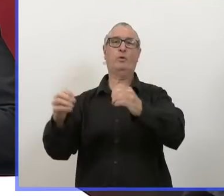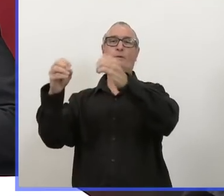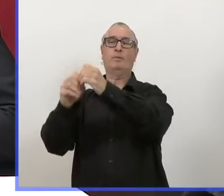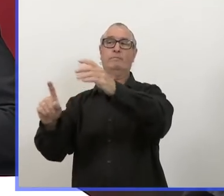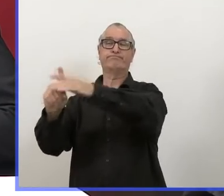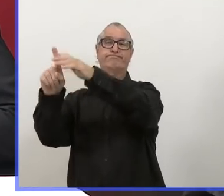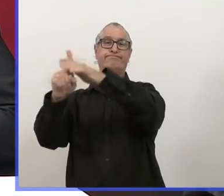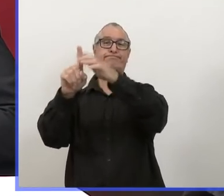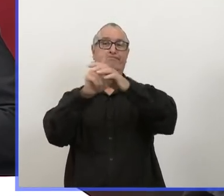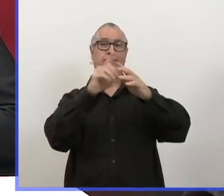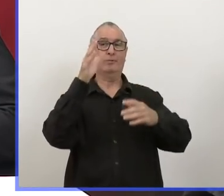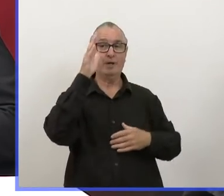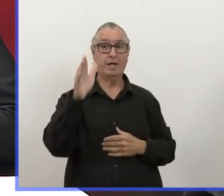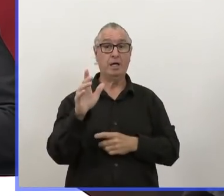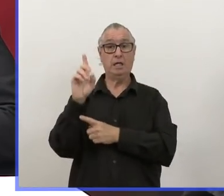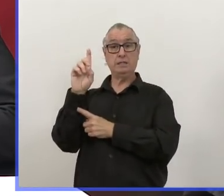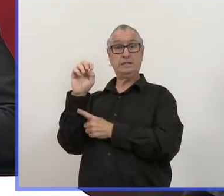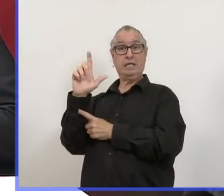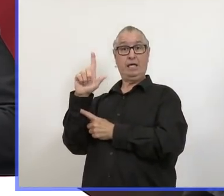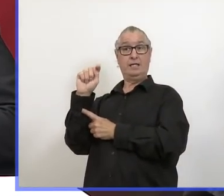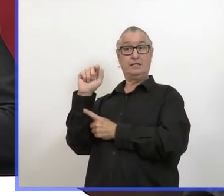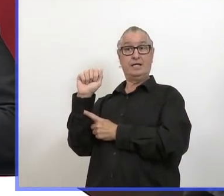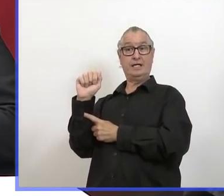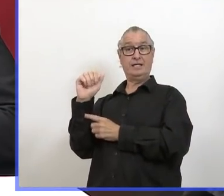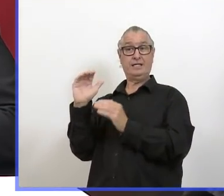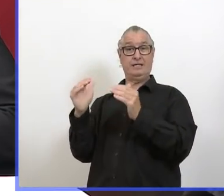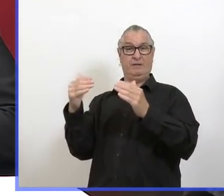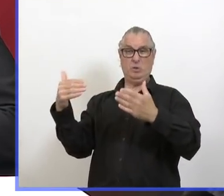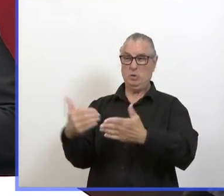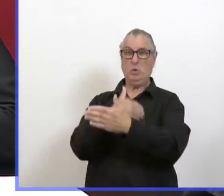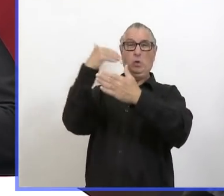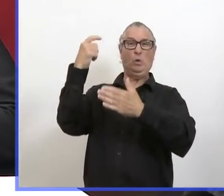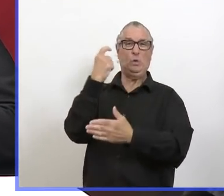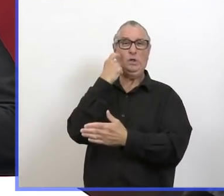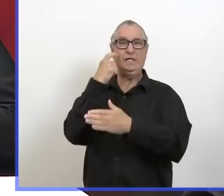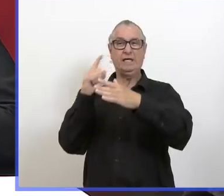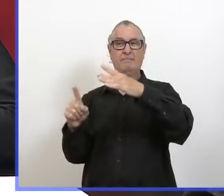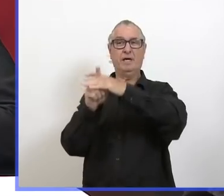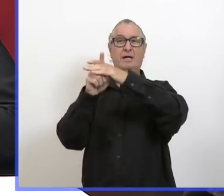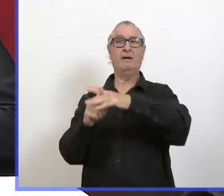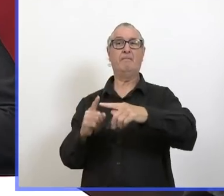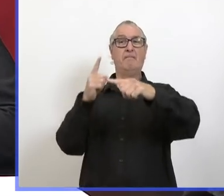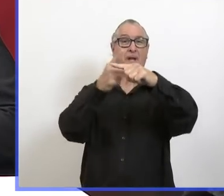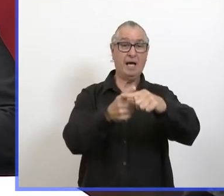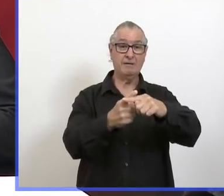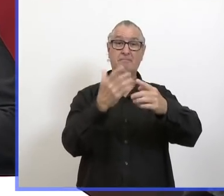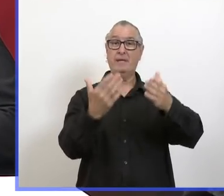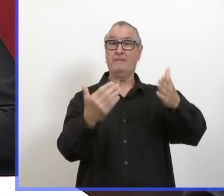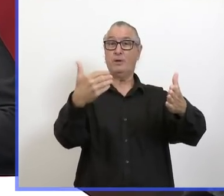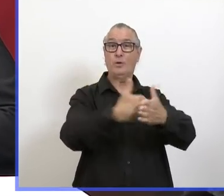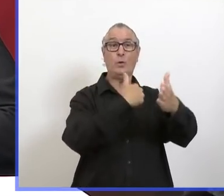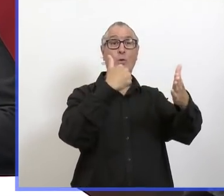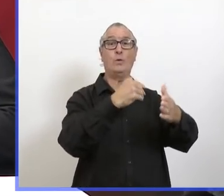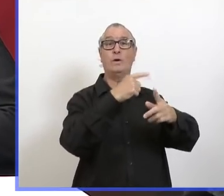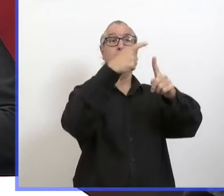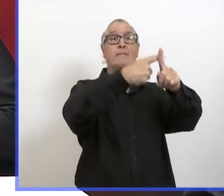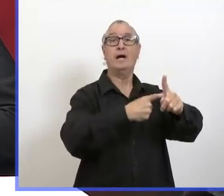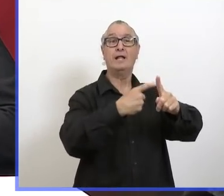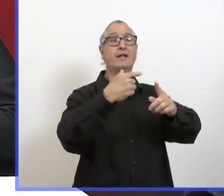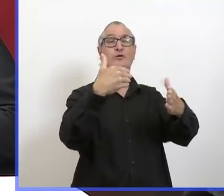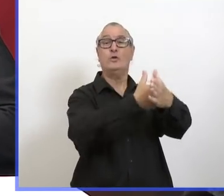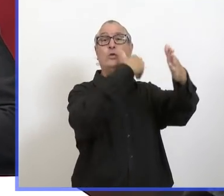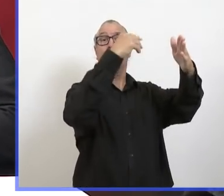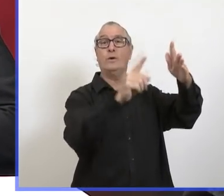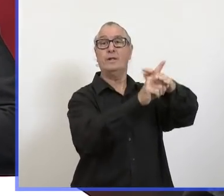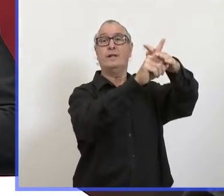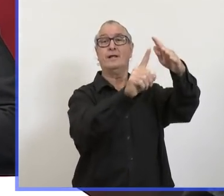we'll probably have another variant, and maybe 2 or 3 months later, we'll have another variant. It's the behavior of the variants where we would have to take into account